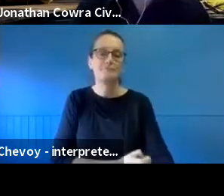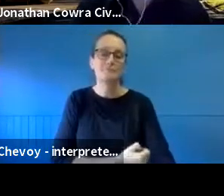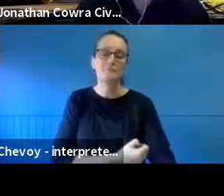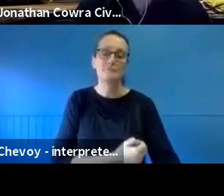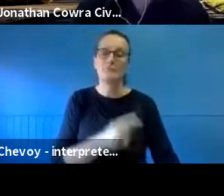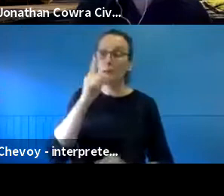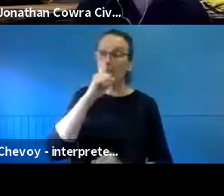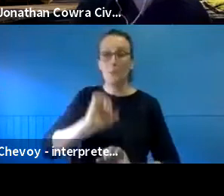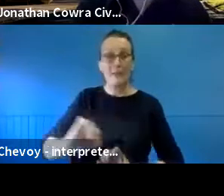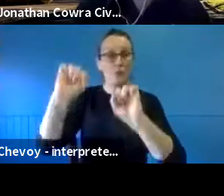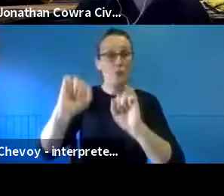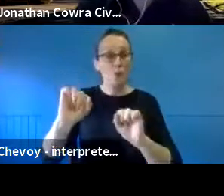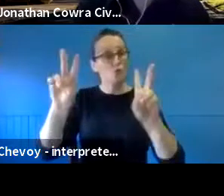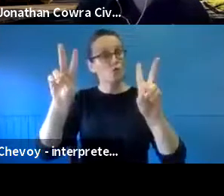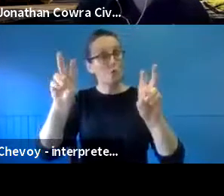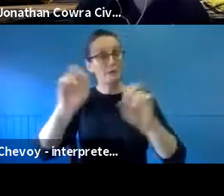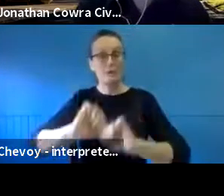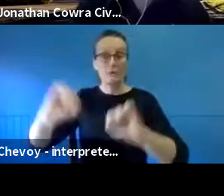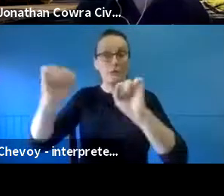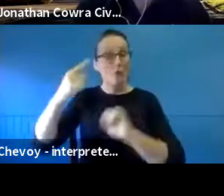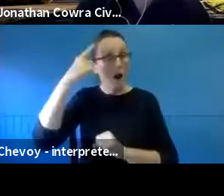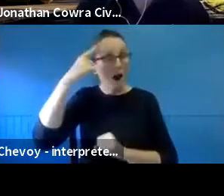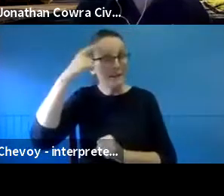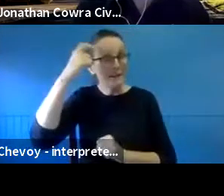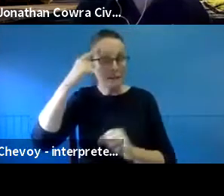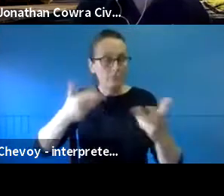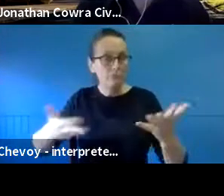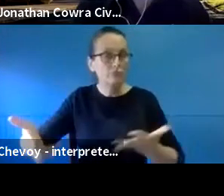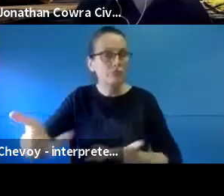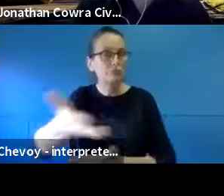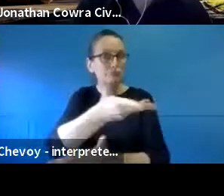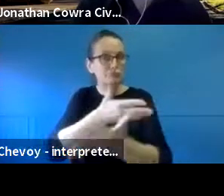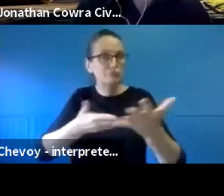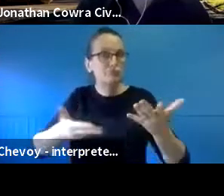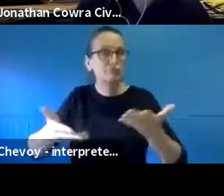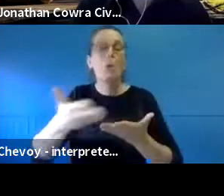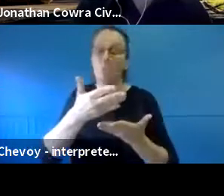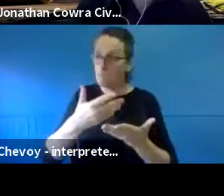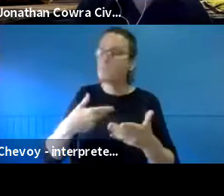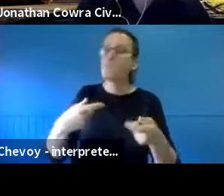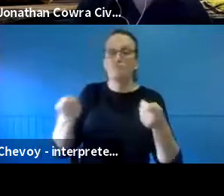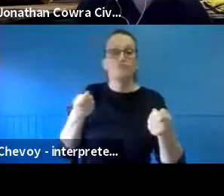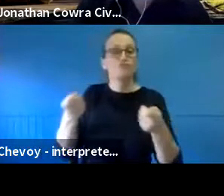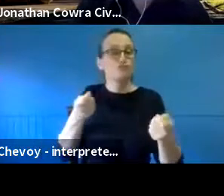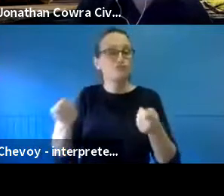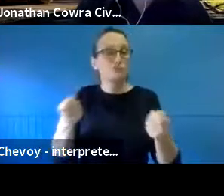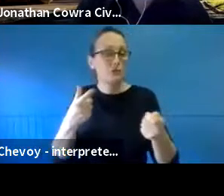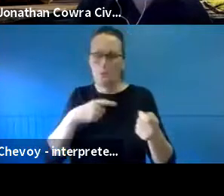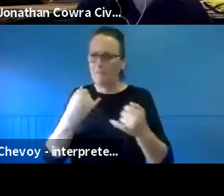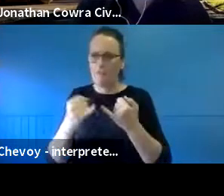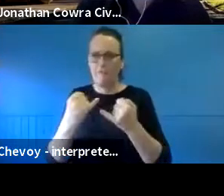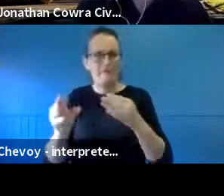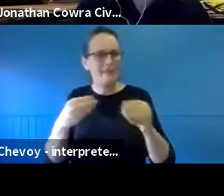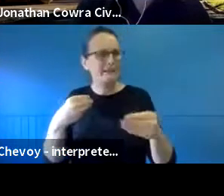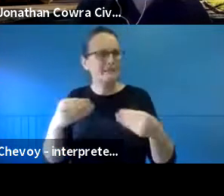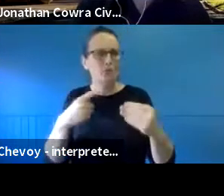or ideas that they wanted to explore, people they wanted to get in and talk with. And we were very flexible in how we could